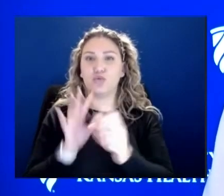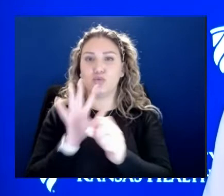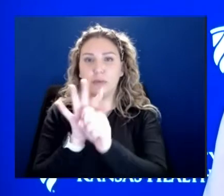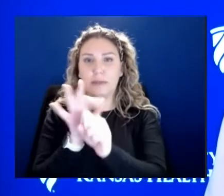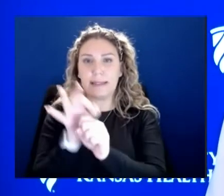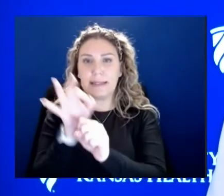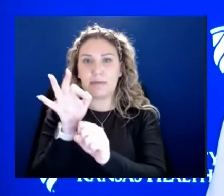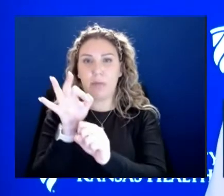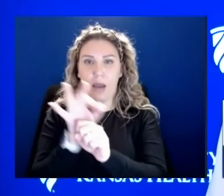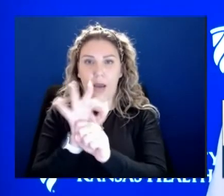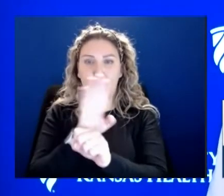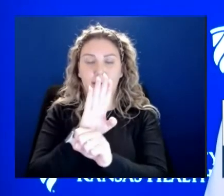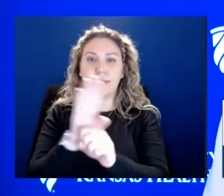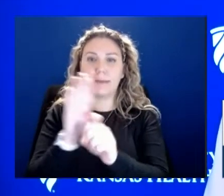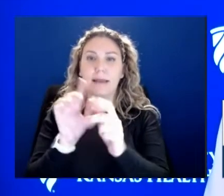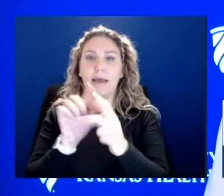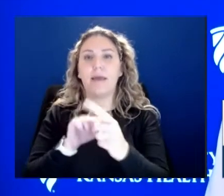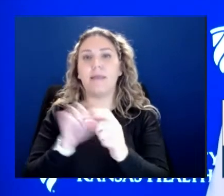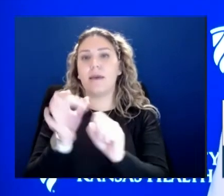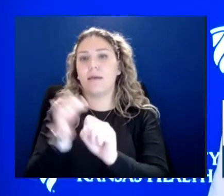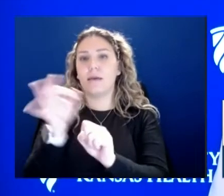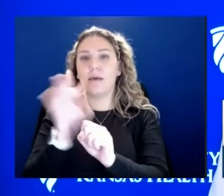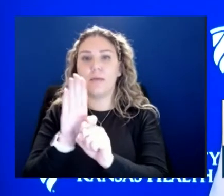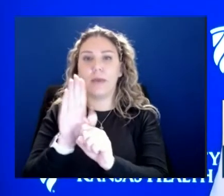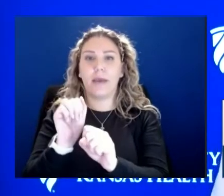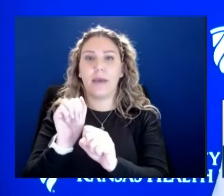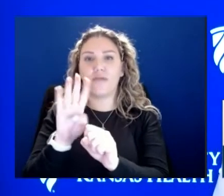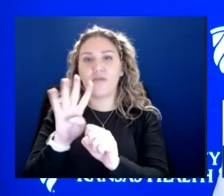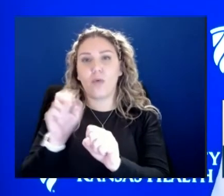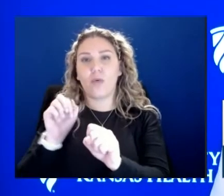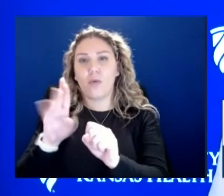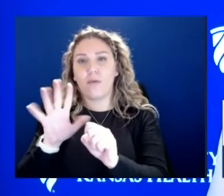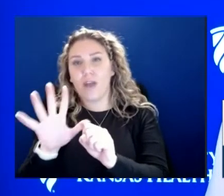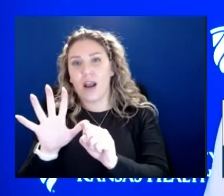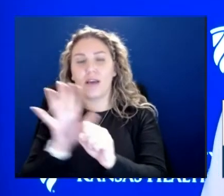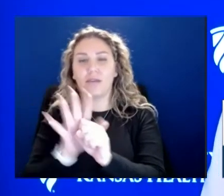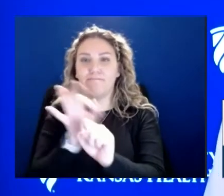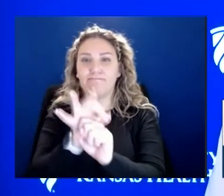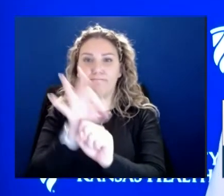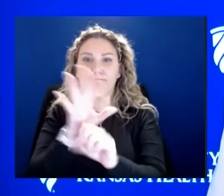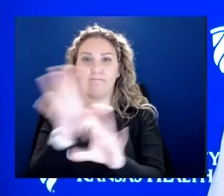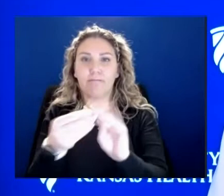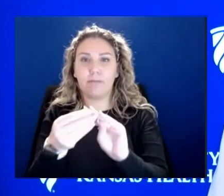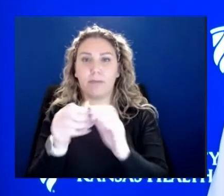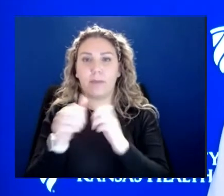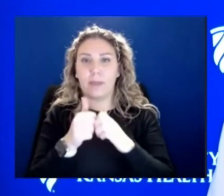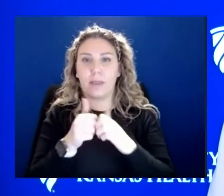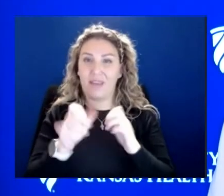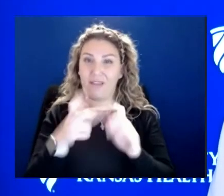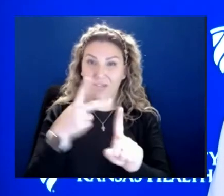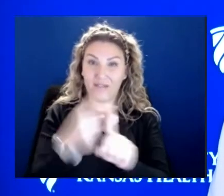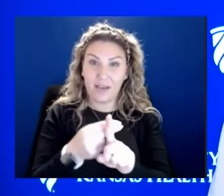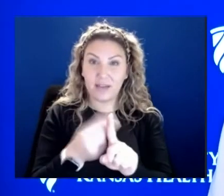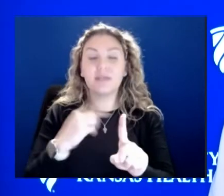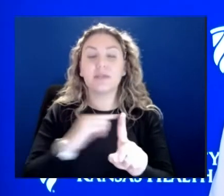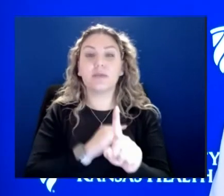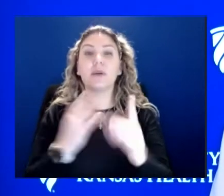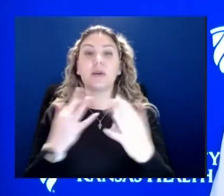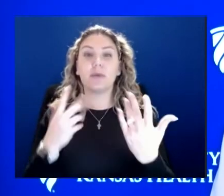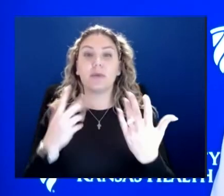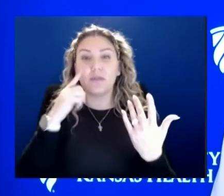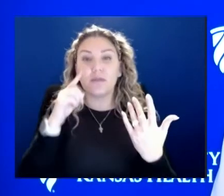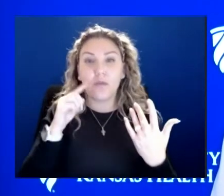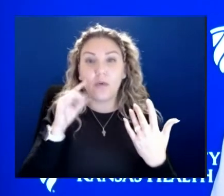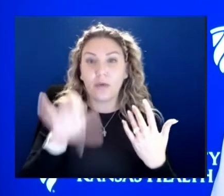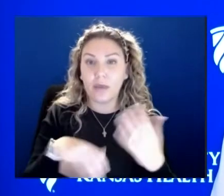BA4 or BA5 spike encompassing that vaccine. So we are waiting, number one, for that vaccine rollout